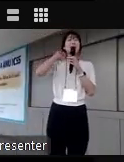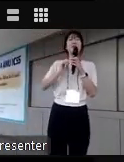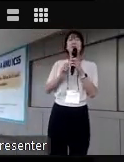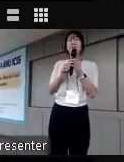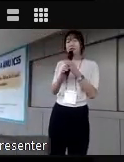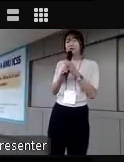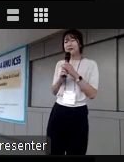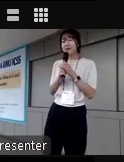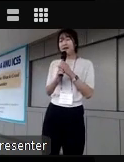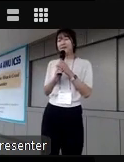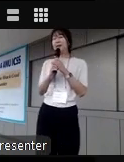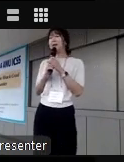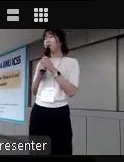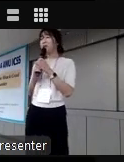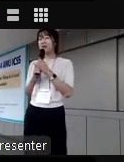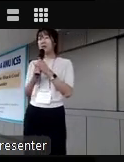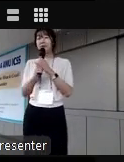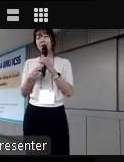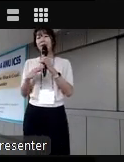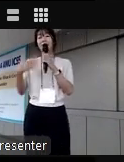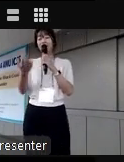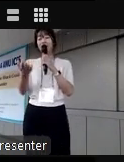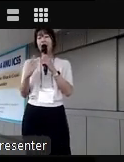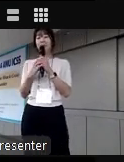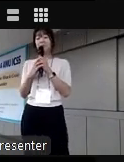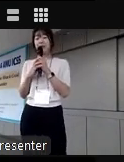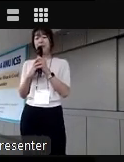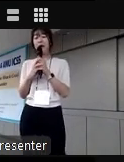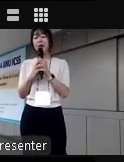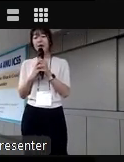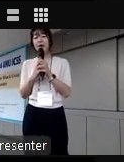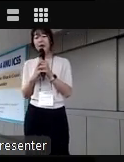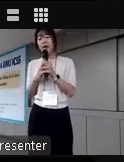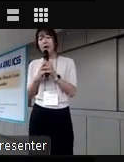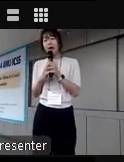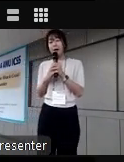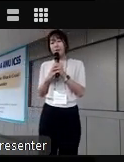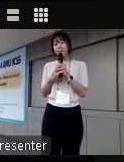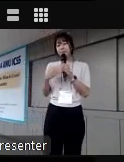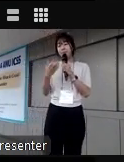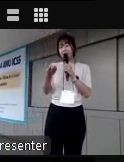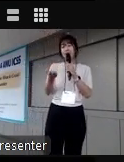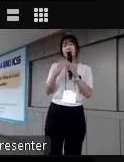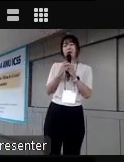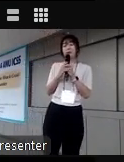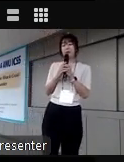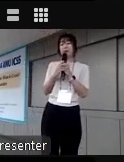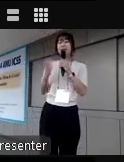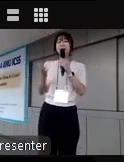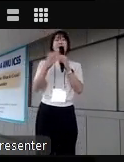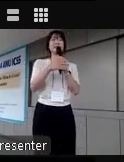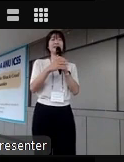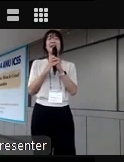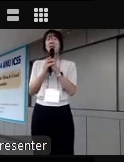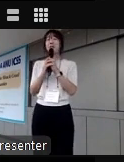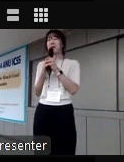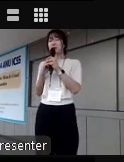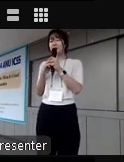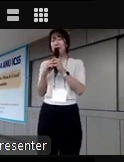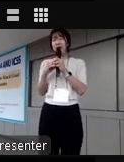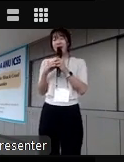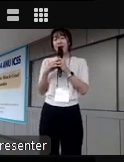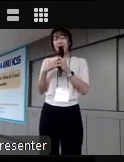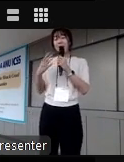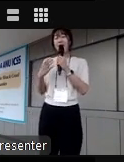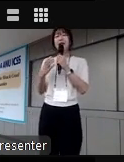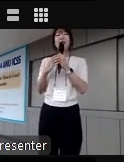Thank you very much for inviting me to give my talk here. My talk will, similar to the last one, will